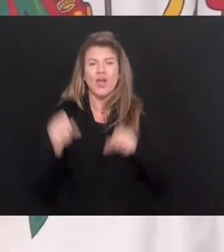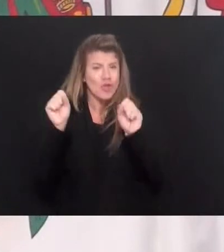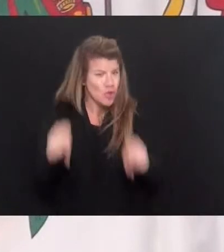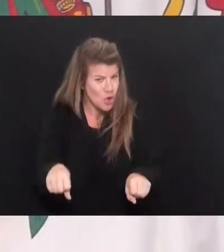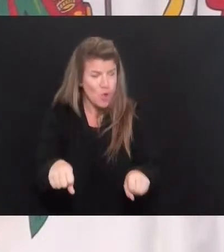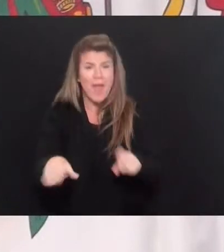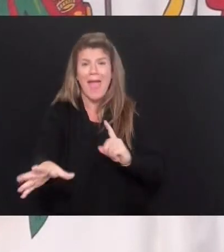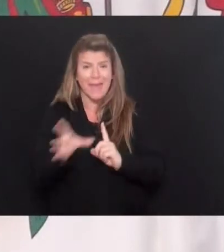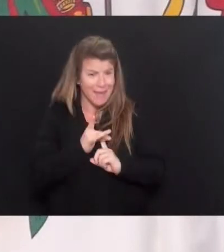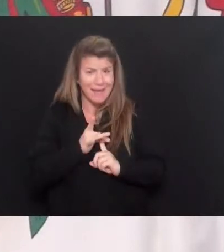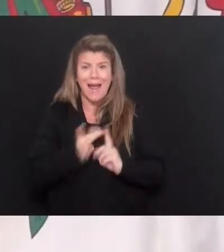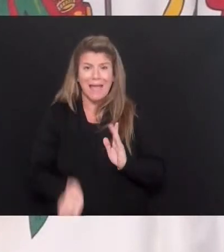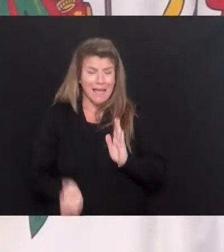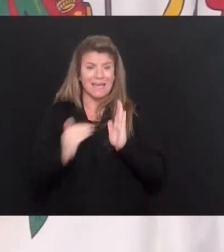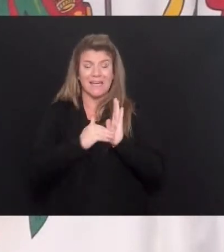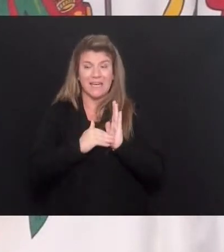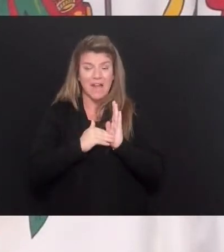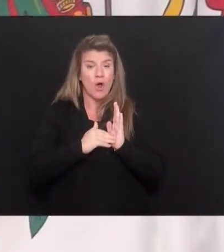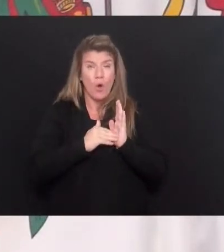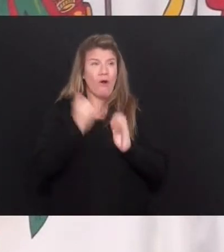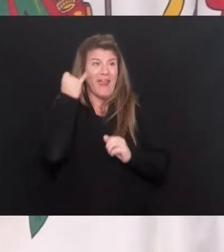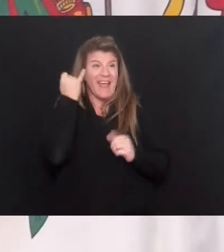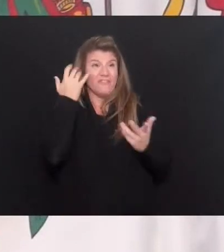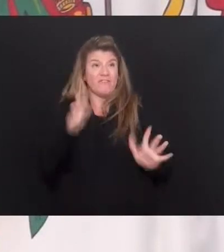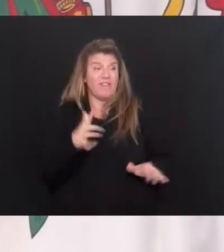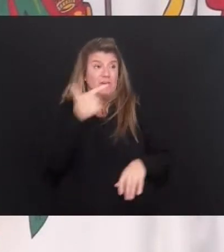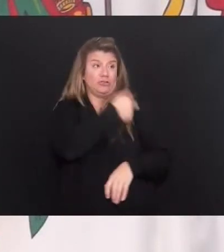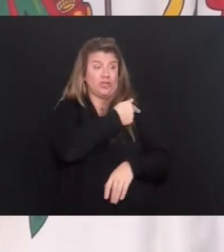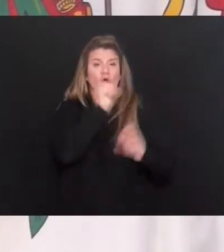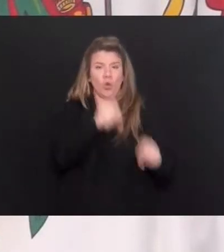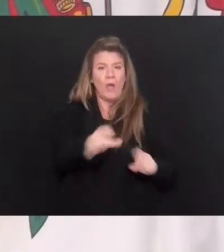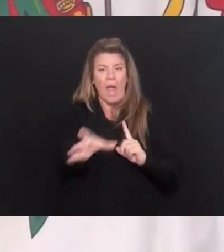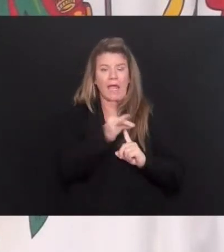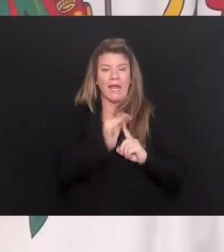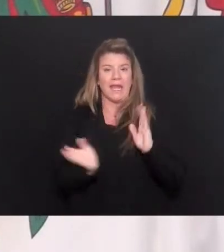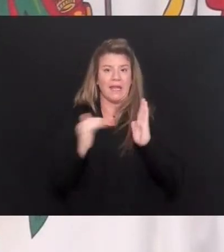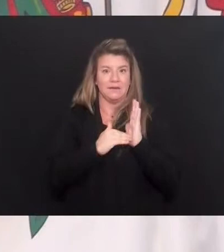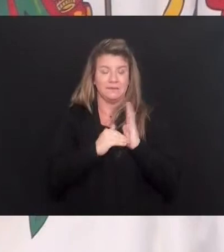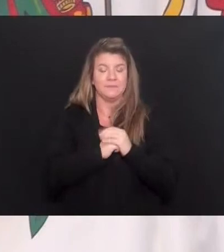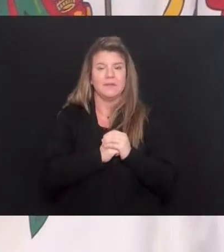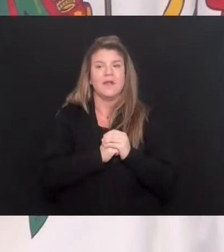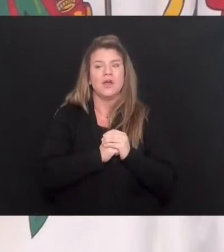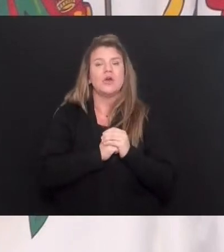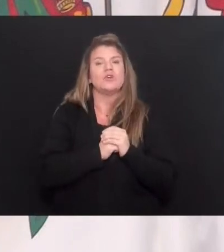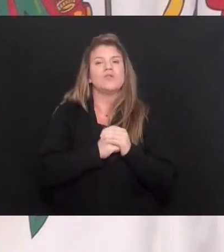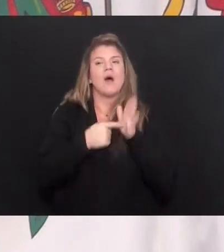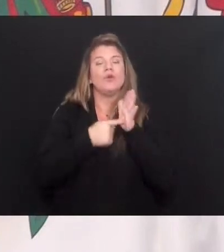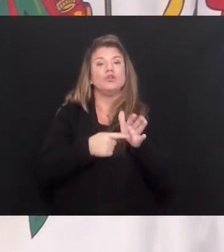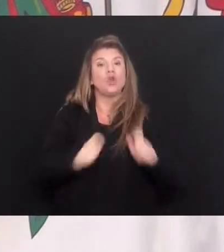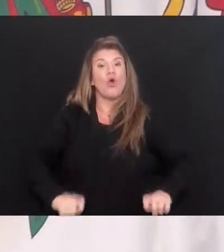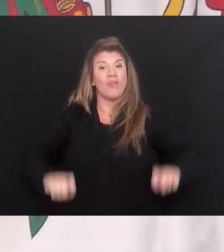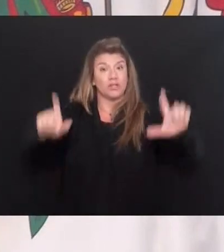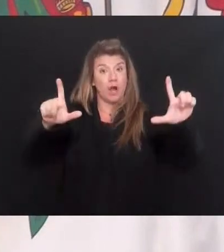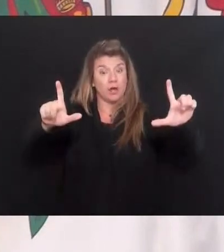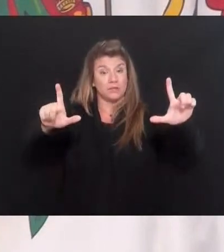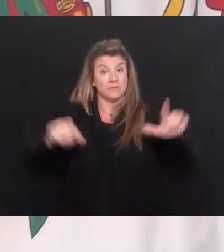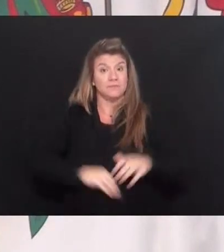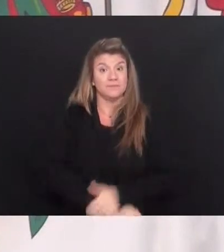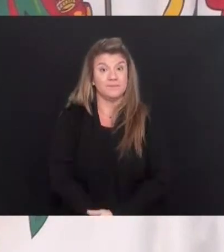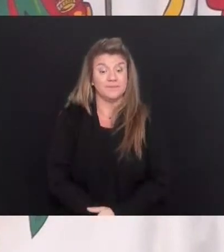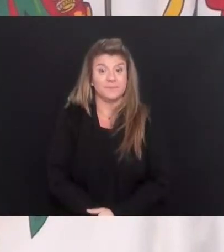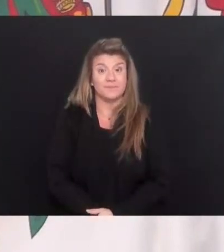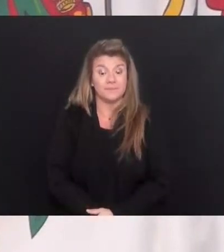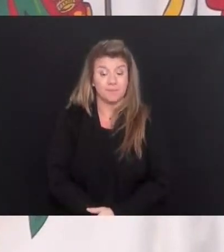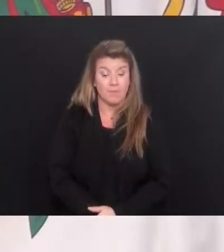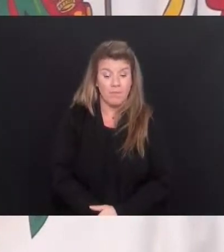been vaccinated, but just look at these charts just real quick, and then I'll go further here. From